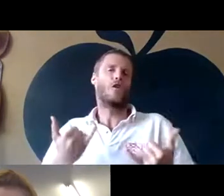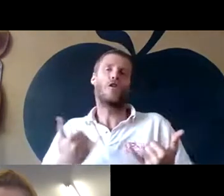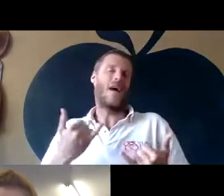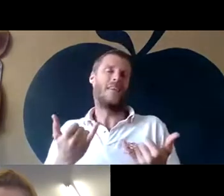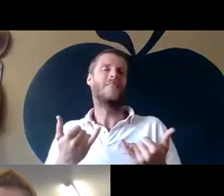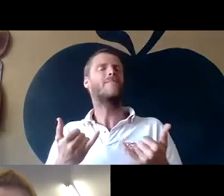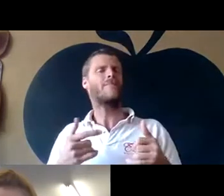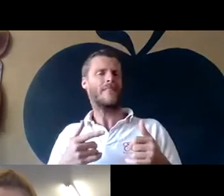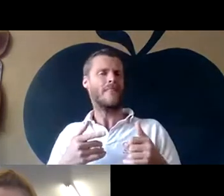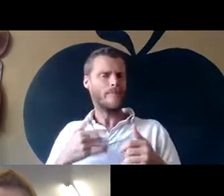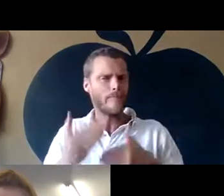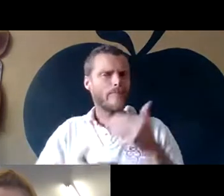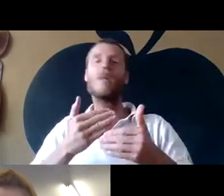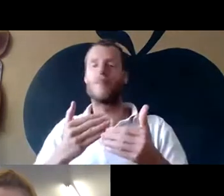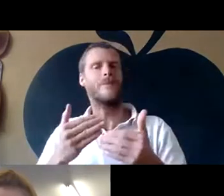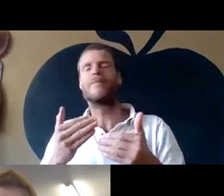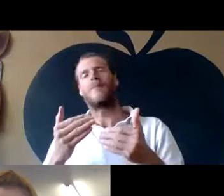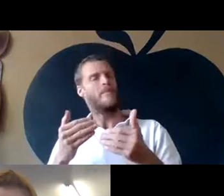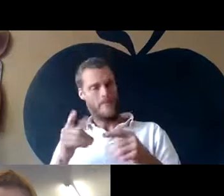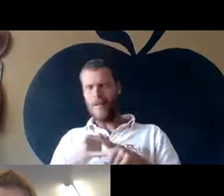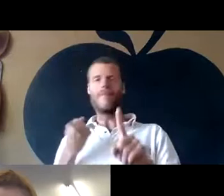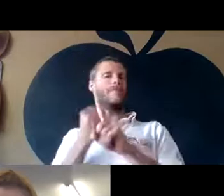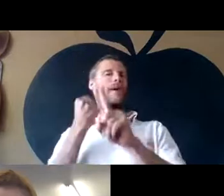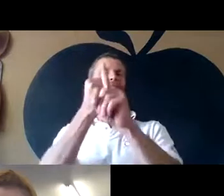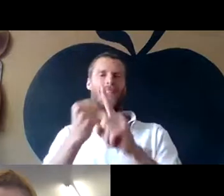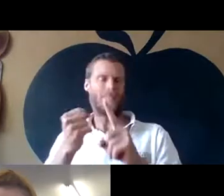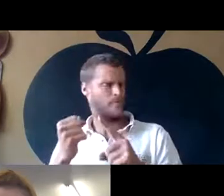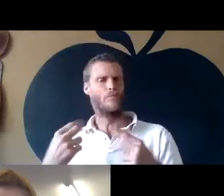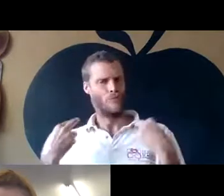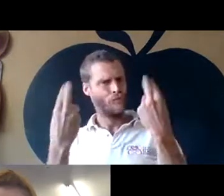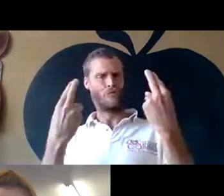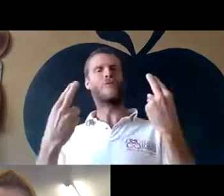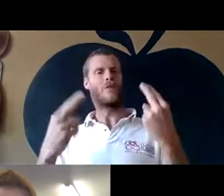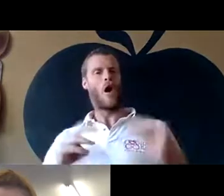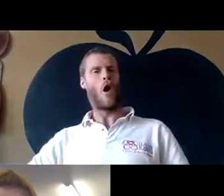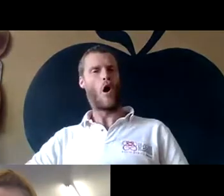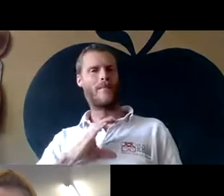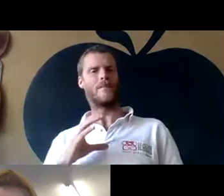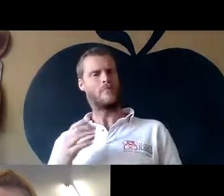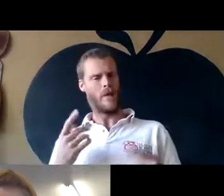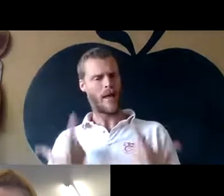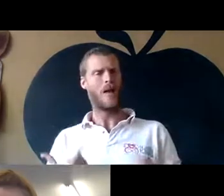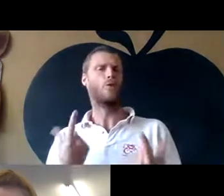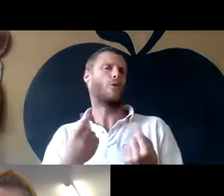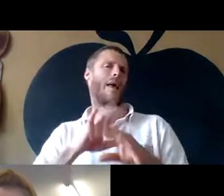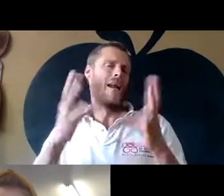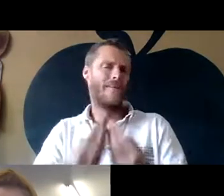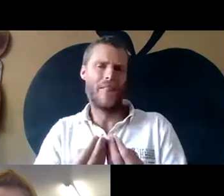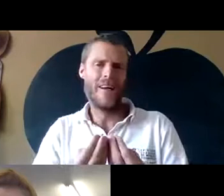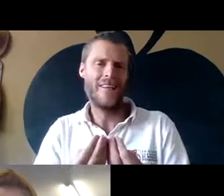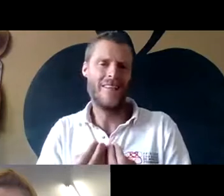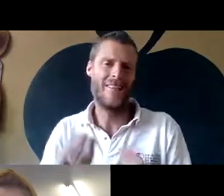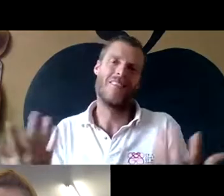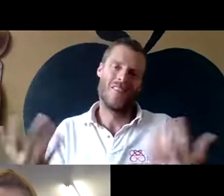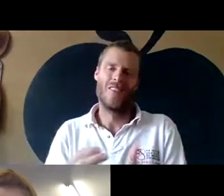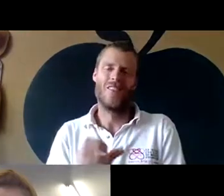to integrate, to be inclusive, to work together. And as people living